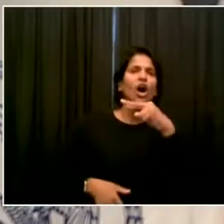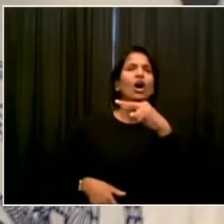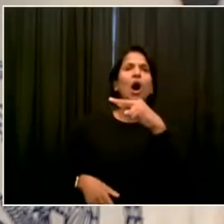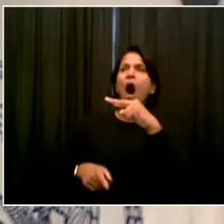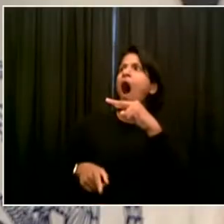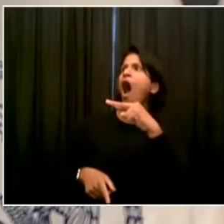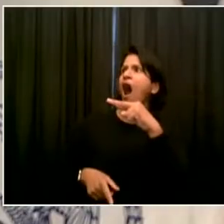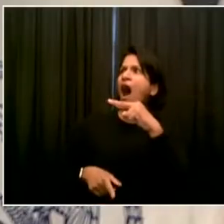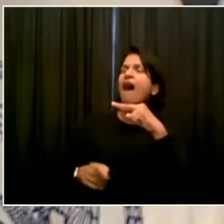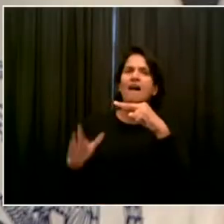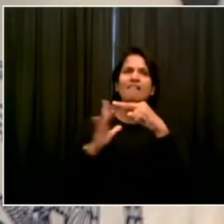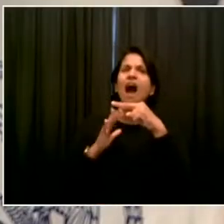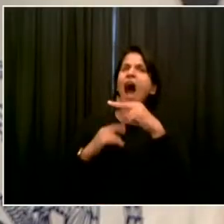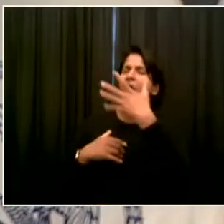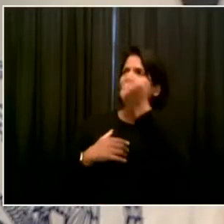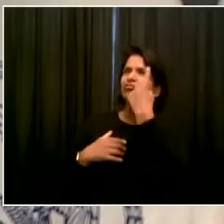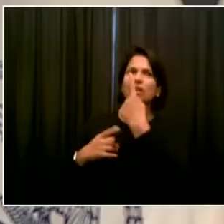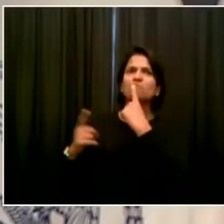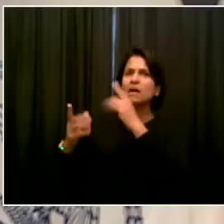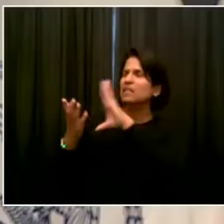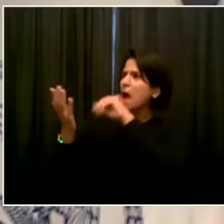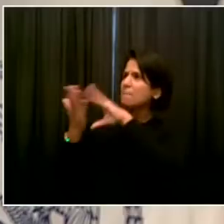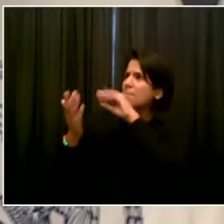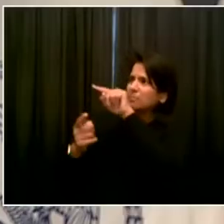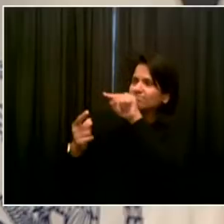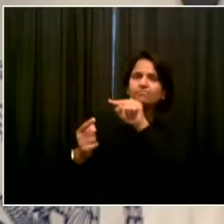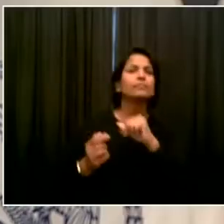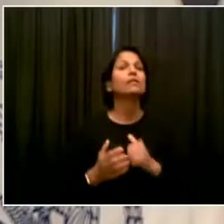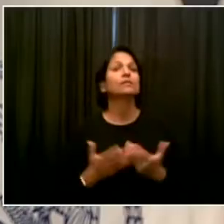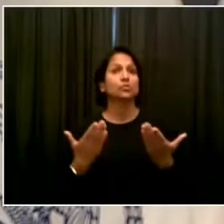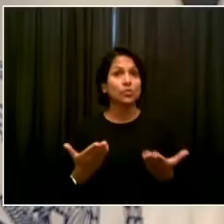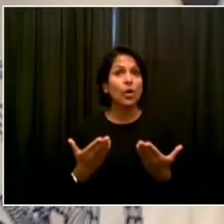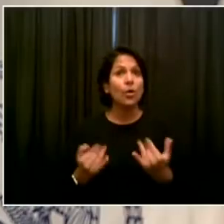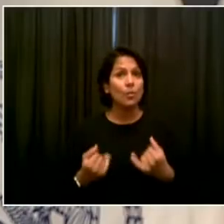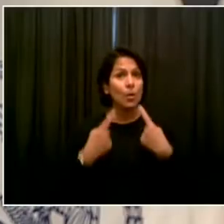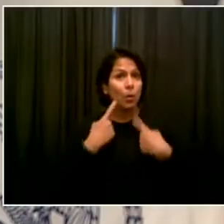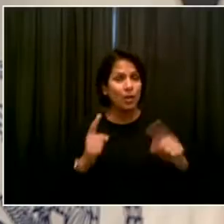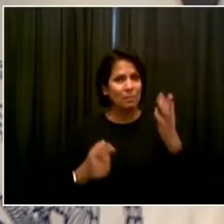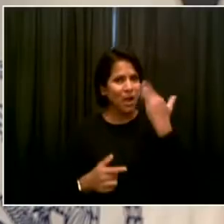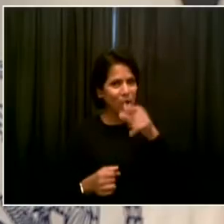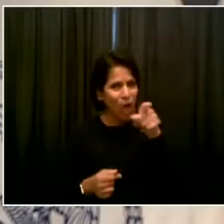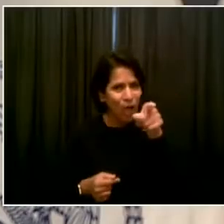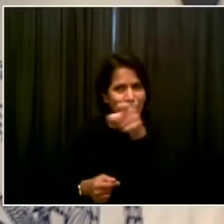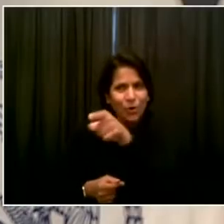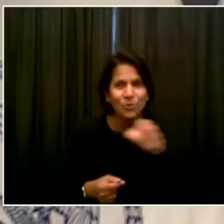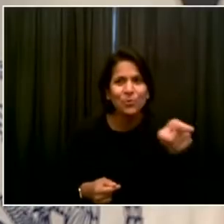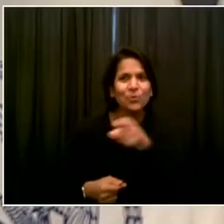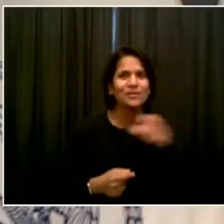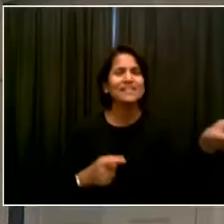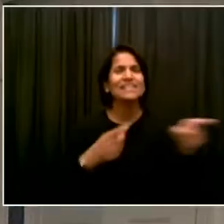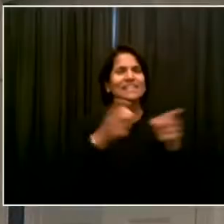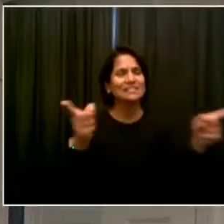approaches. And this is what's going to help us win the war against COVID once and for all. Thank you.